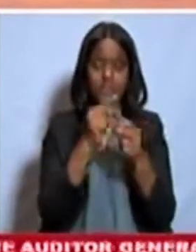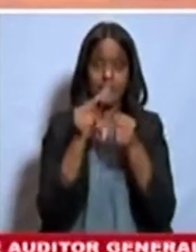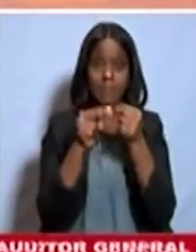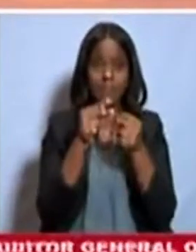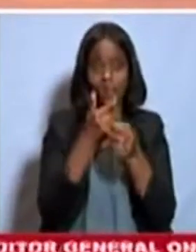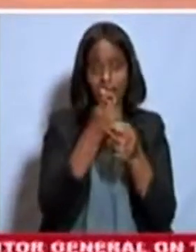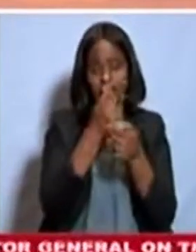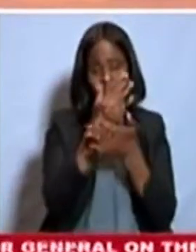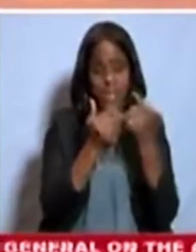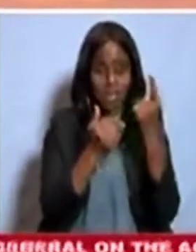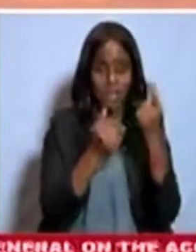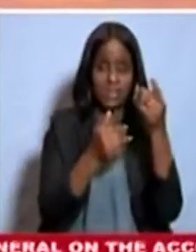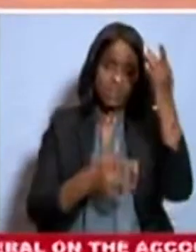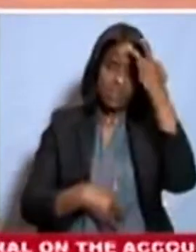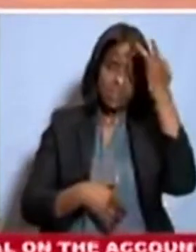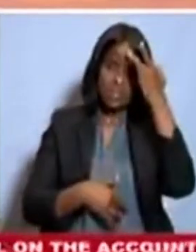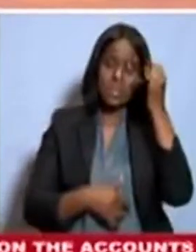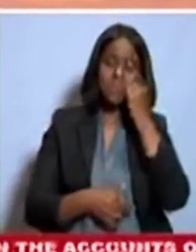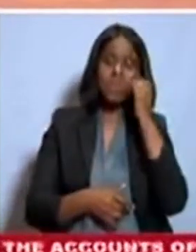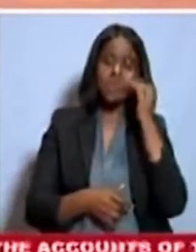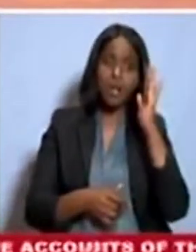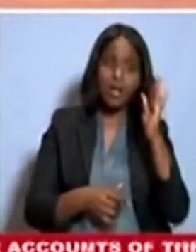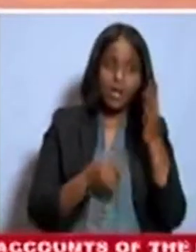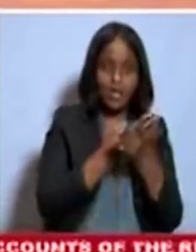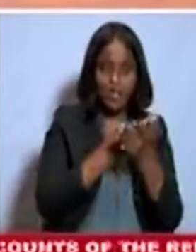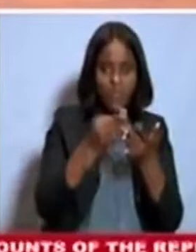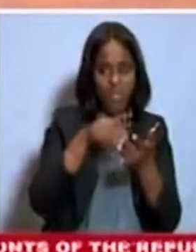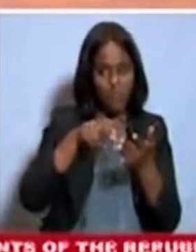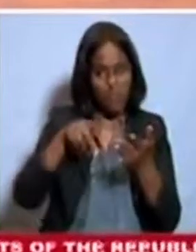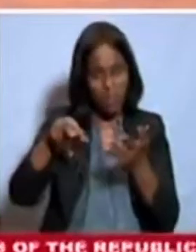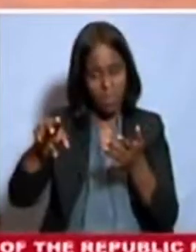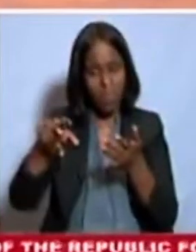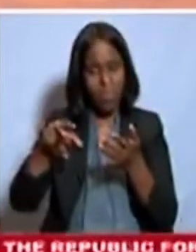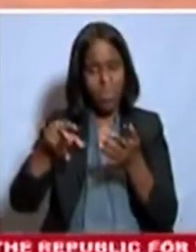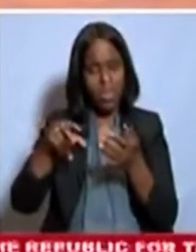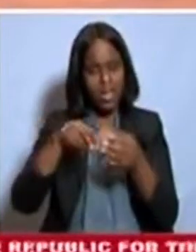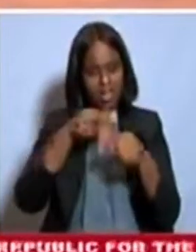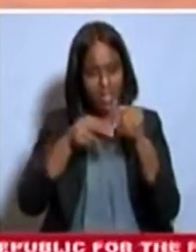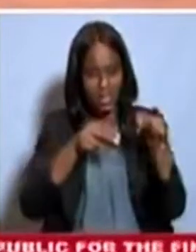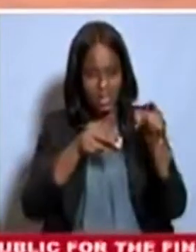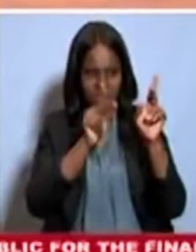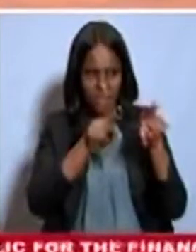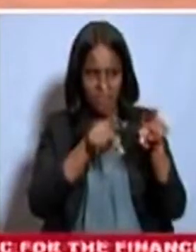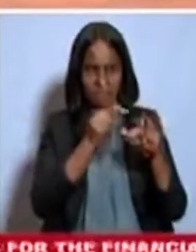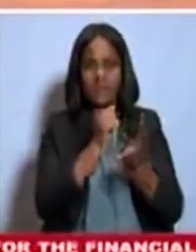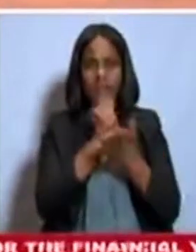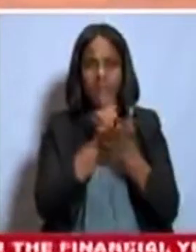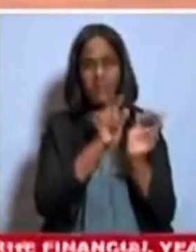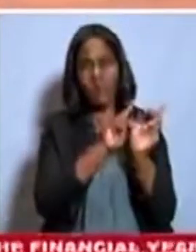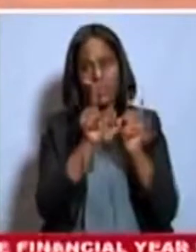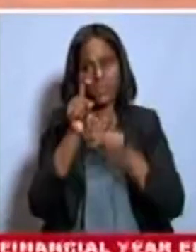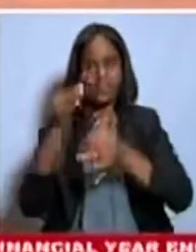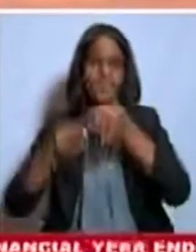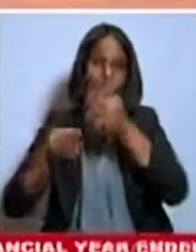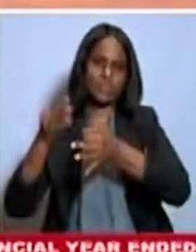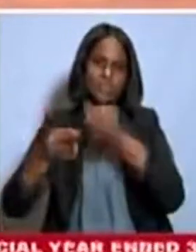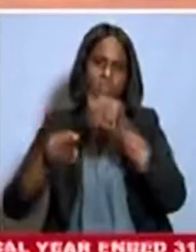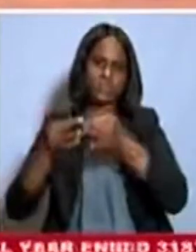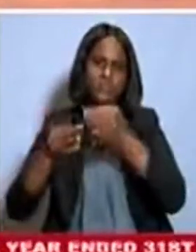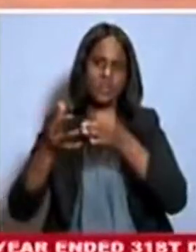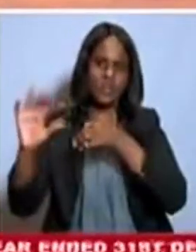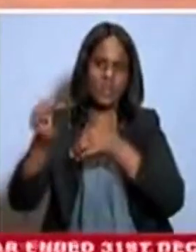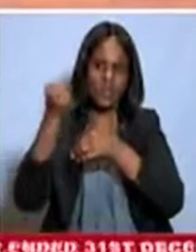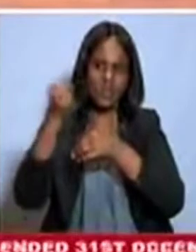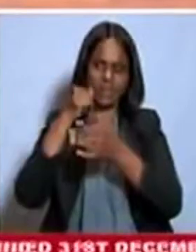is bedridden at home, he's failing to walk, then that person is assisted to go to court, get